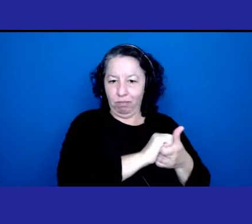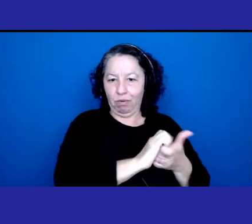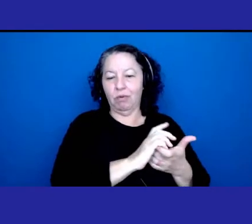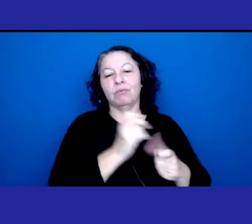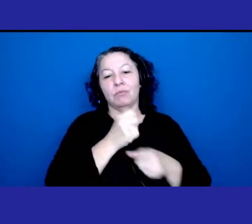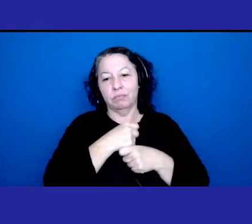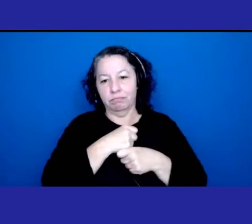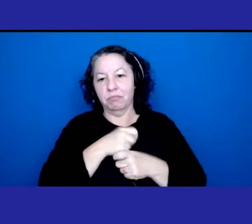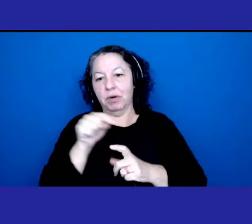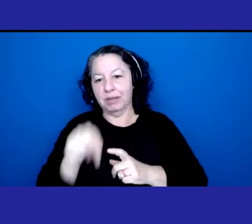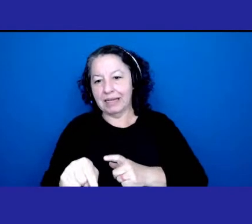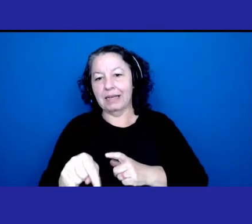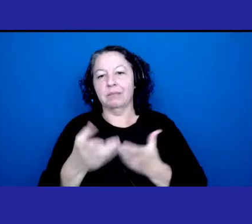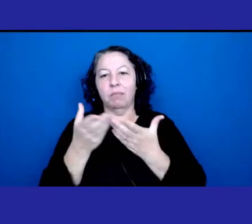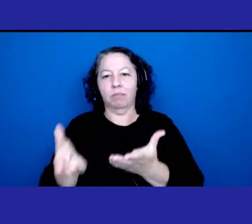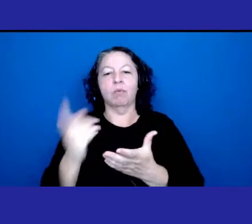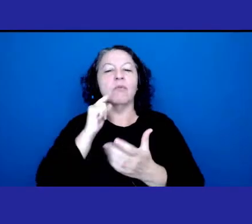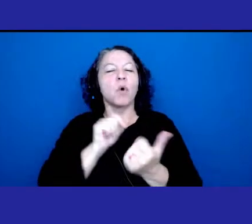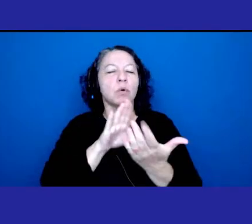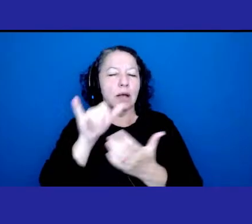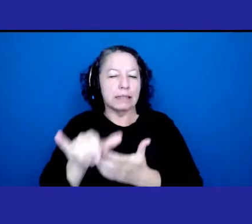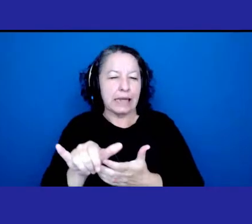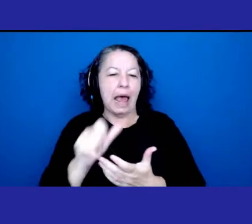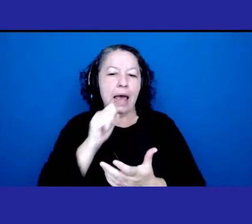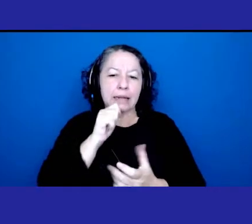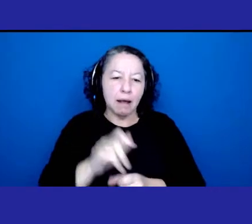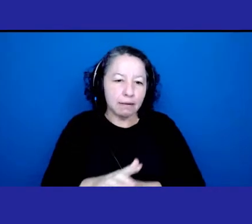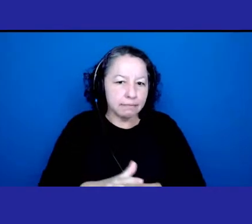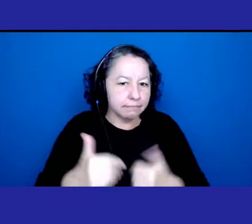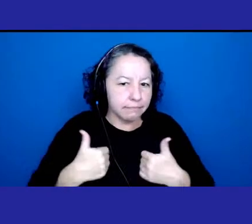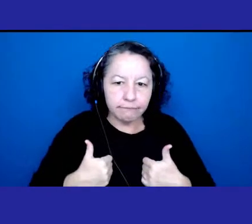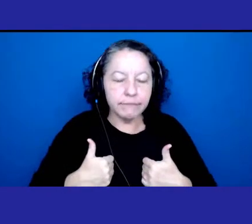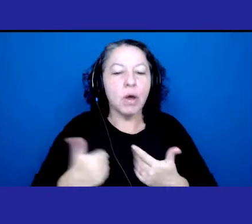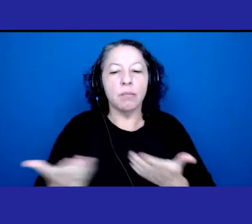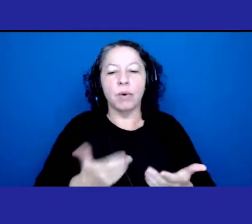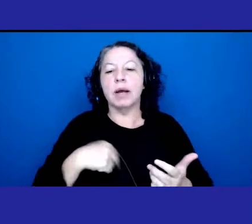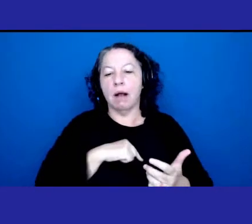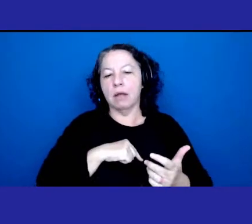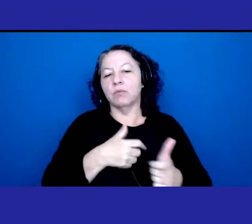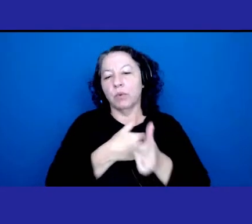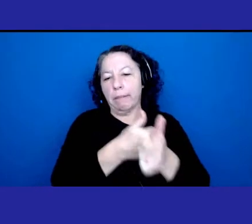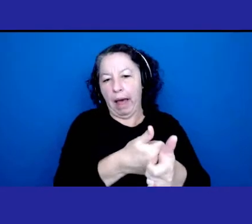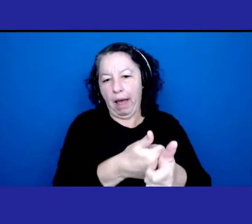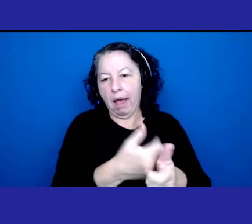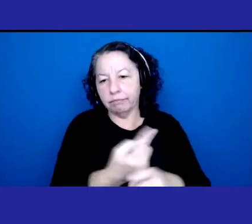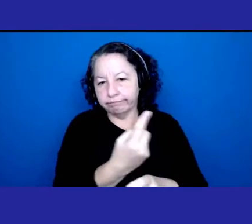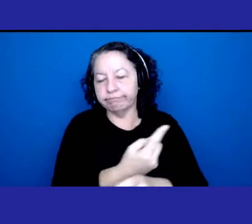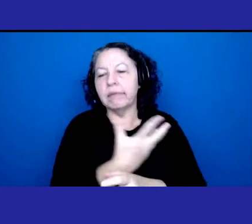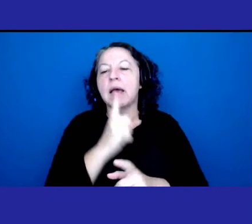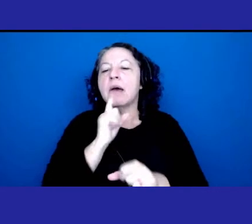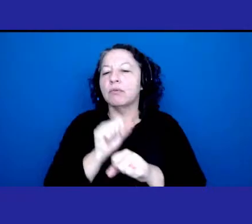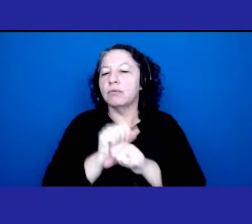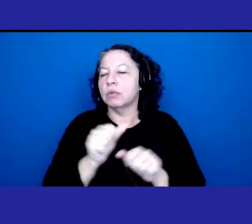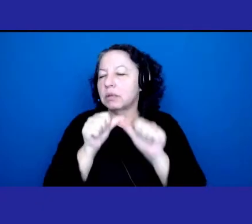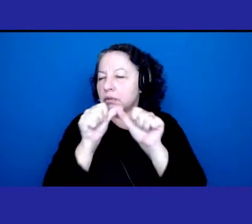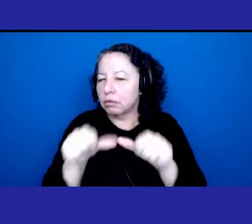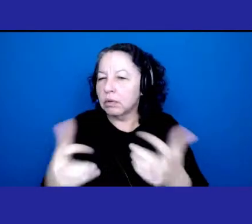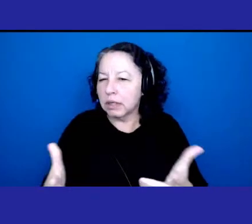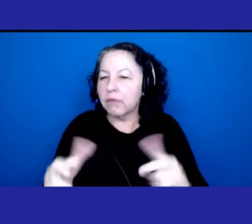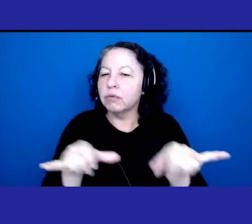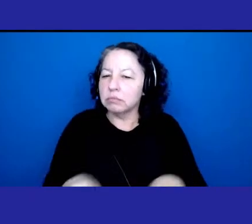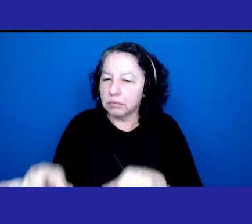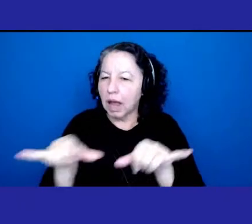to address the deficiency, bring us into compliance, and ensure that we continue to deliver standard care to our